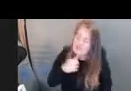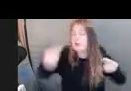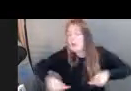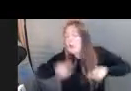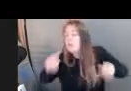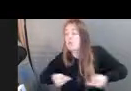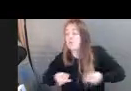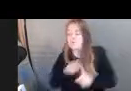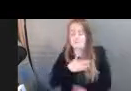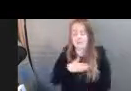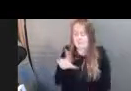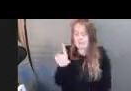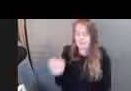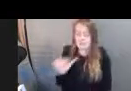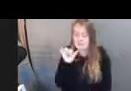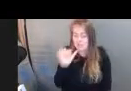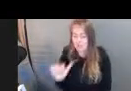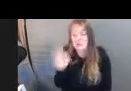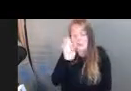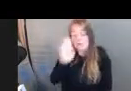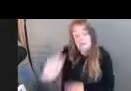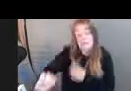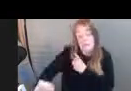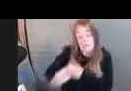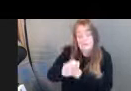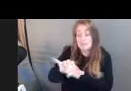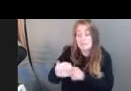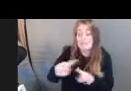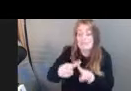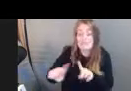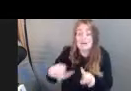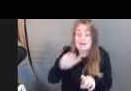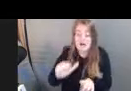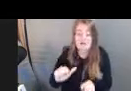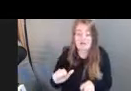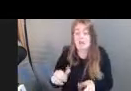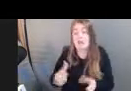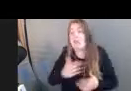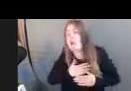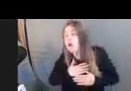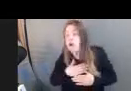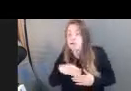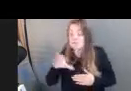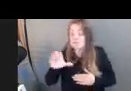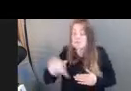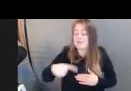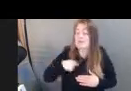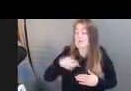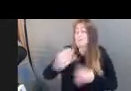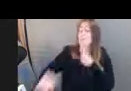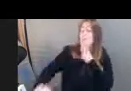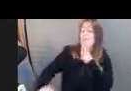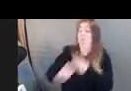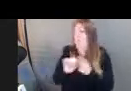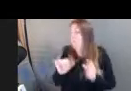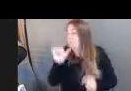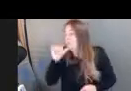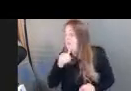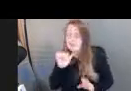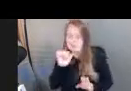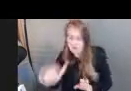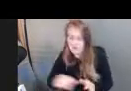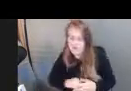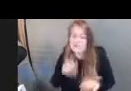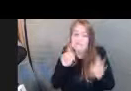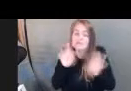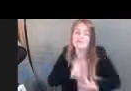disability. I may be affected by my disability, but I'm definitely not a victim of cerebral palsy, right? So we have to really change the